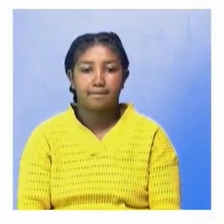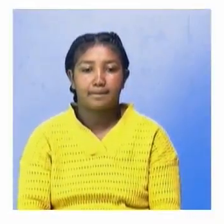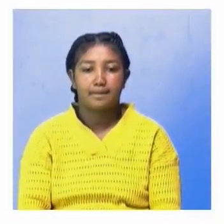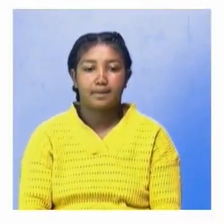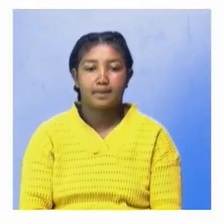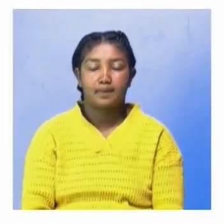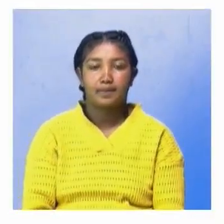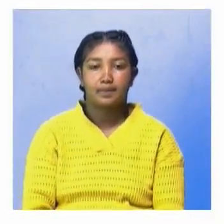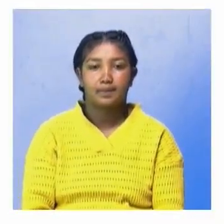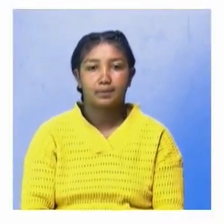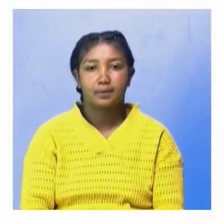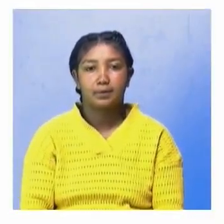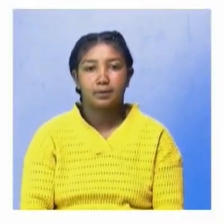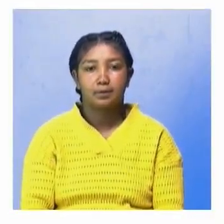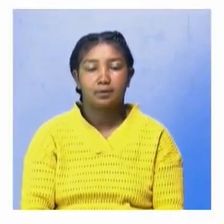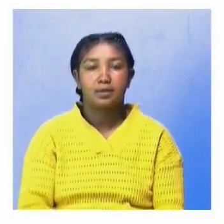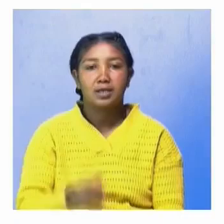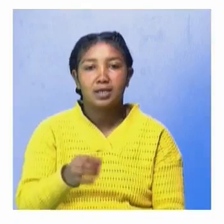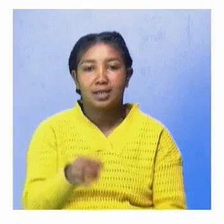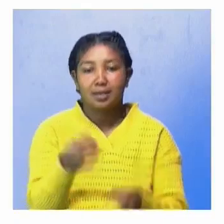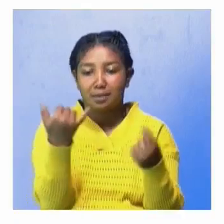He plays